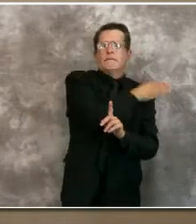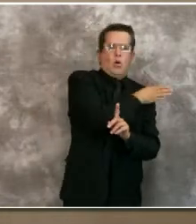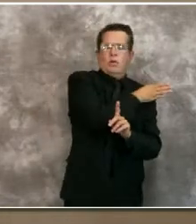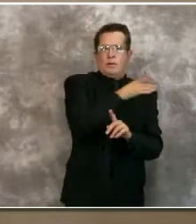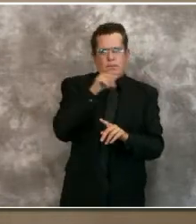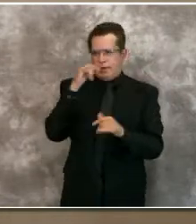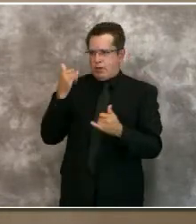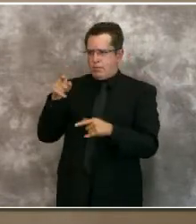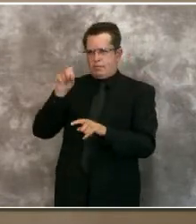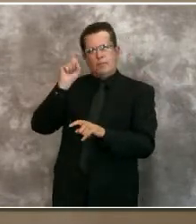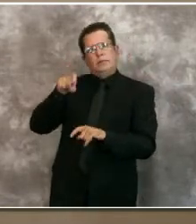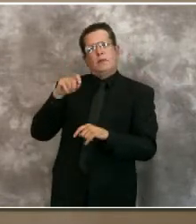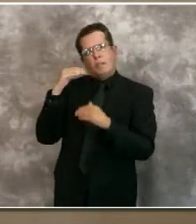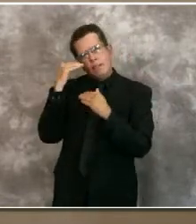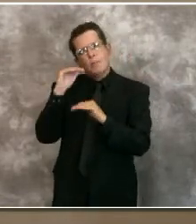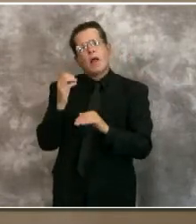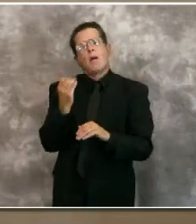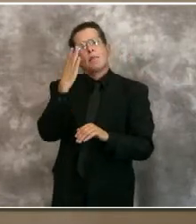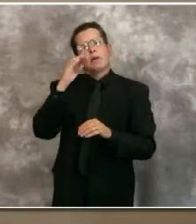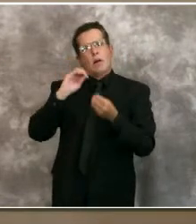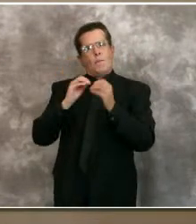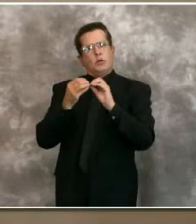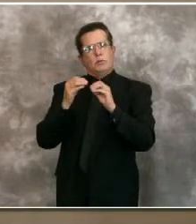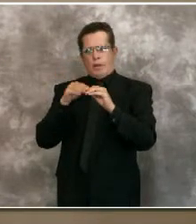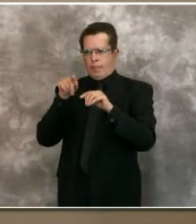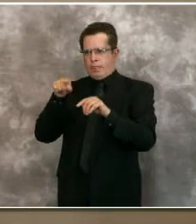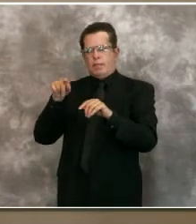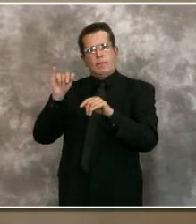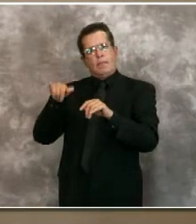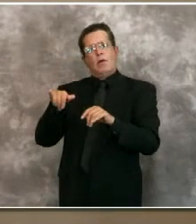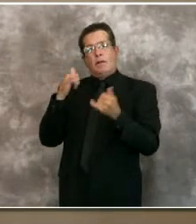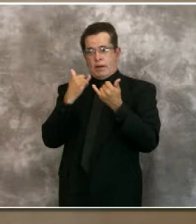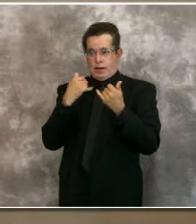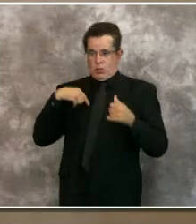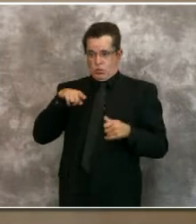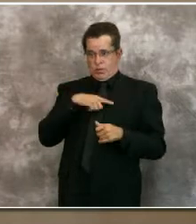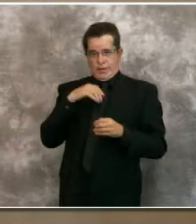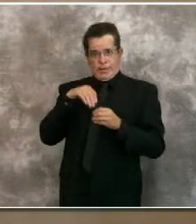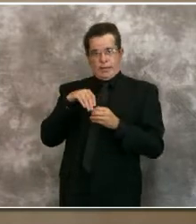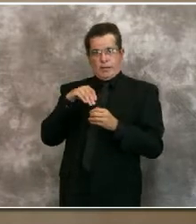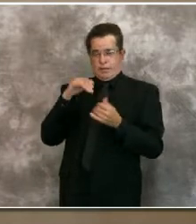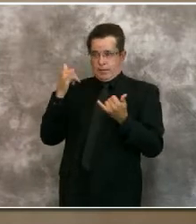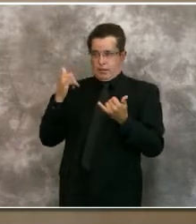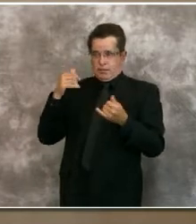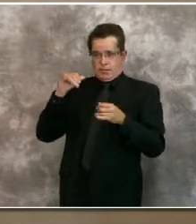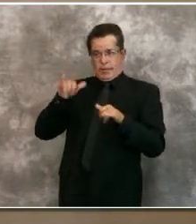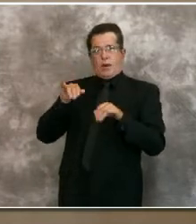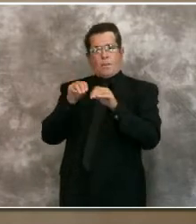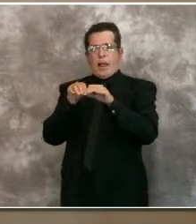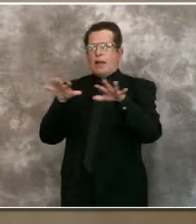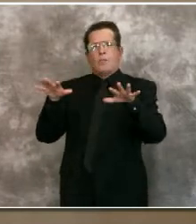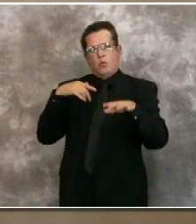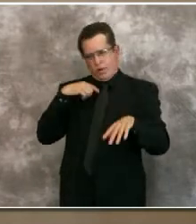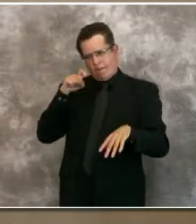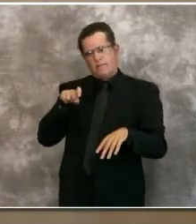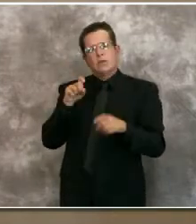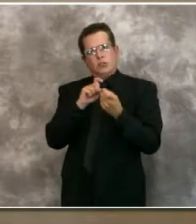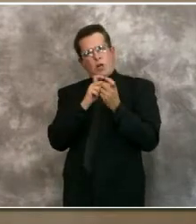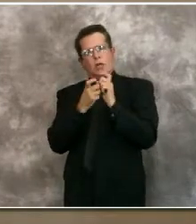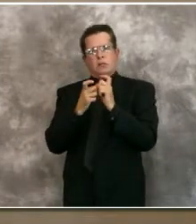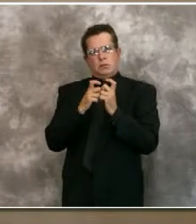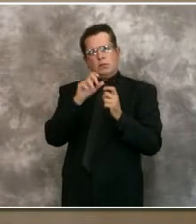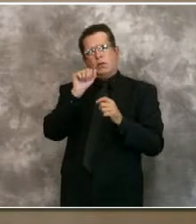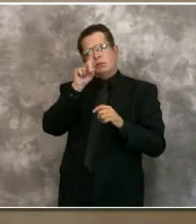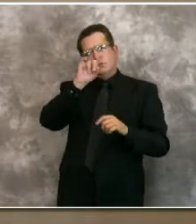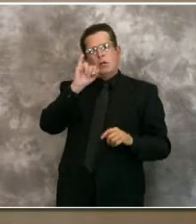pre-COVID-19. So now that we are in the throes of dealing with this pandemic, we have to adjust.